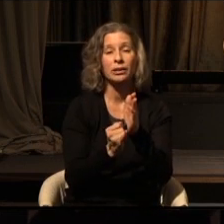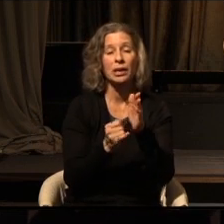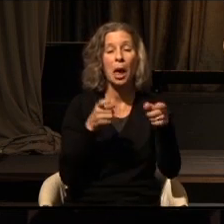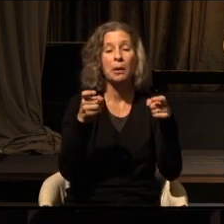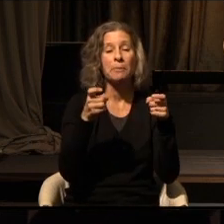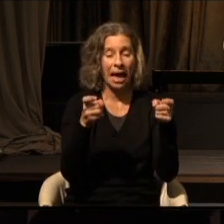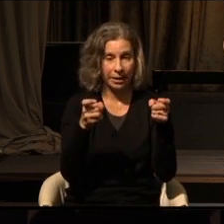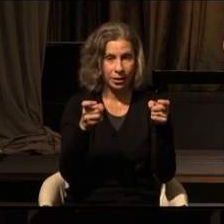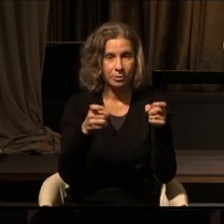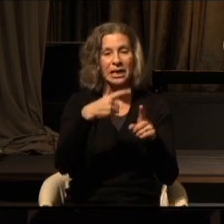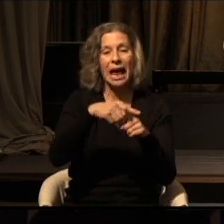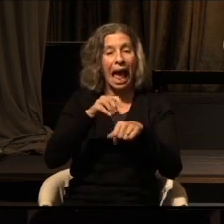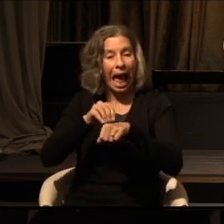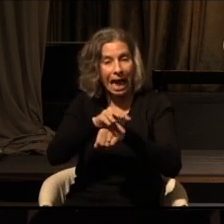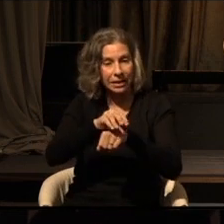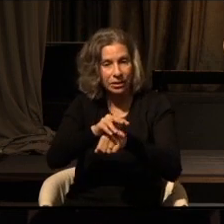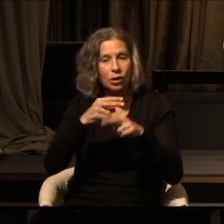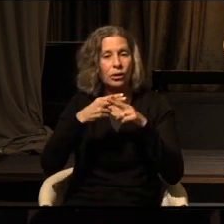Agency.